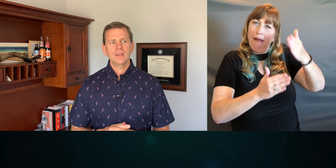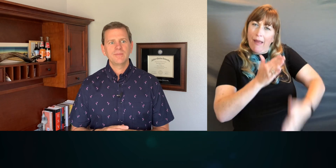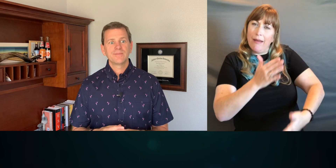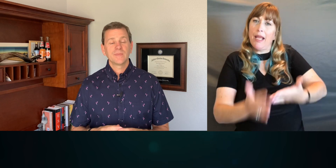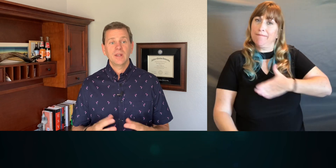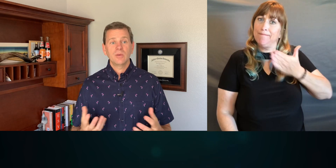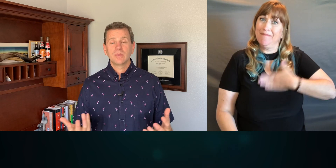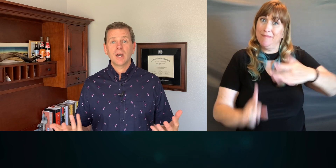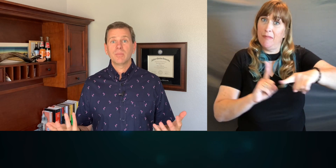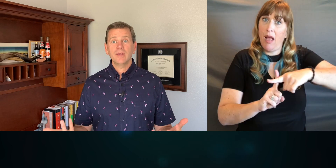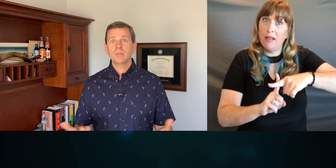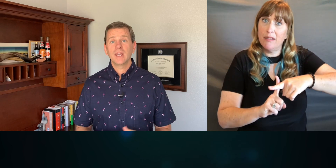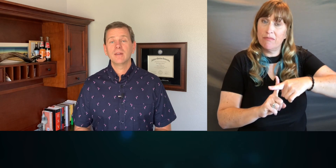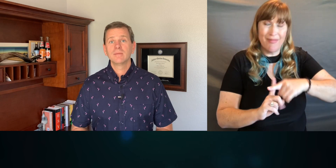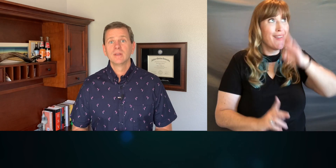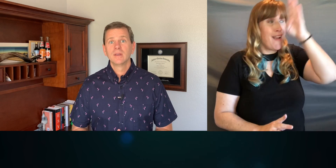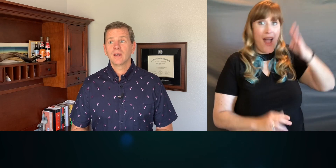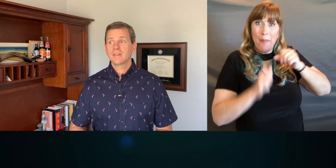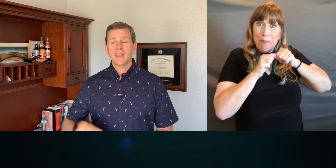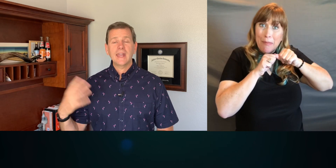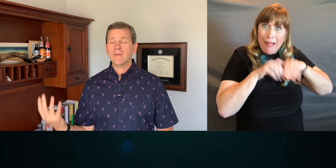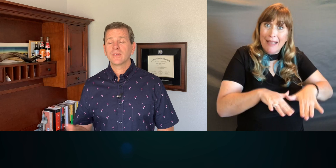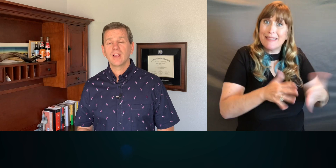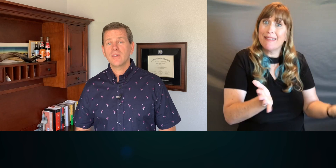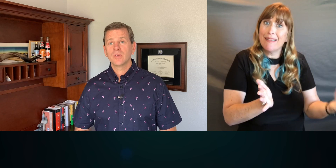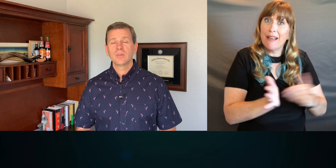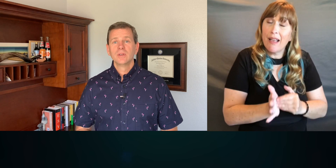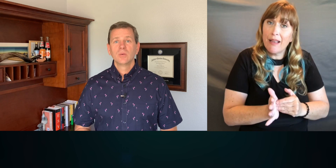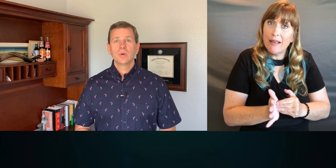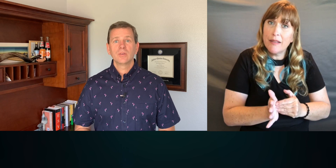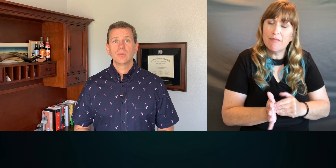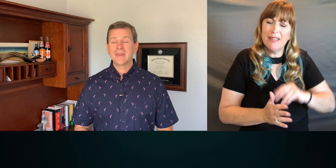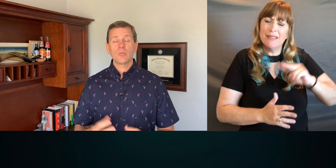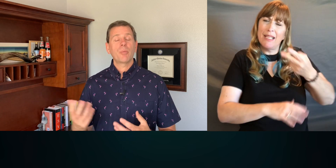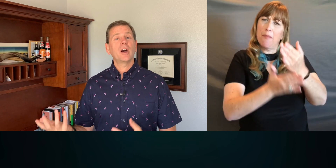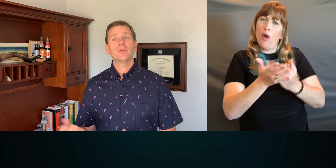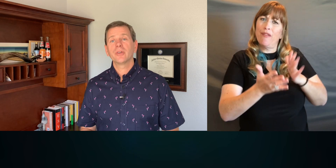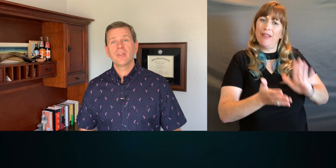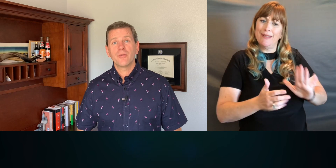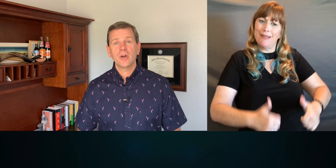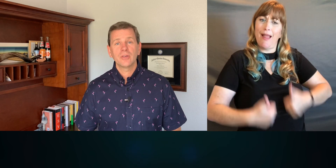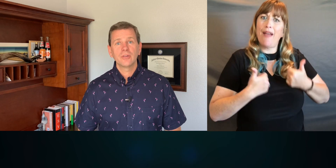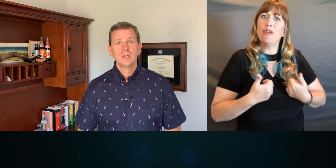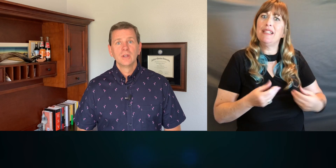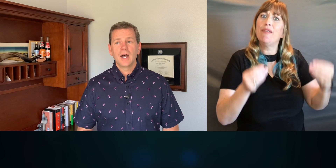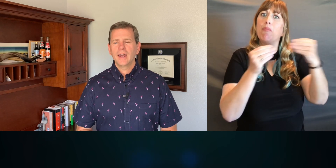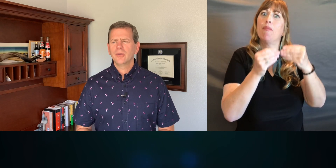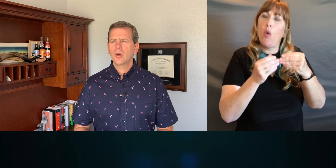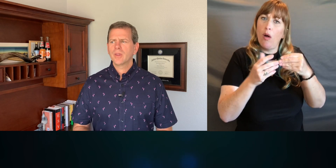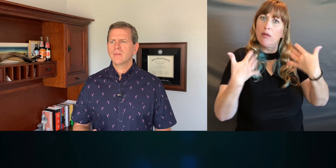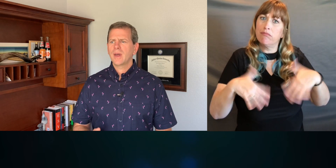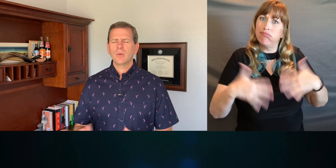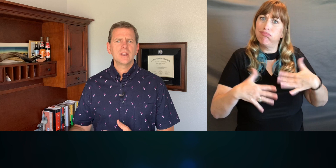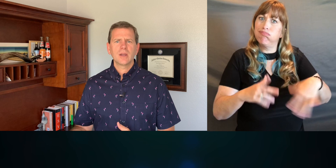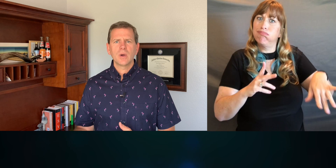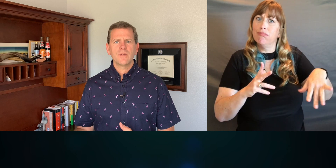that he, you know, God blessed him again. And the second half of his life was even more prosperous than the first. I don't know